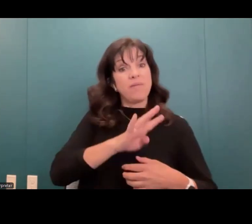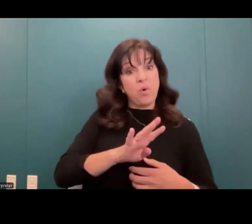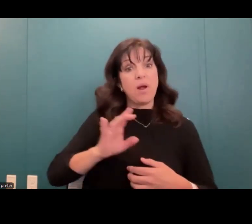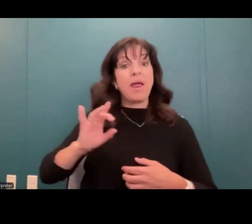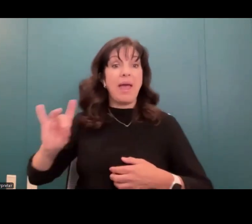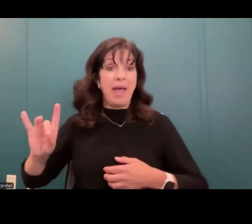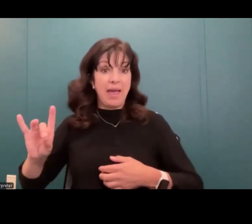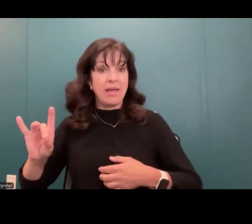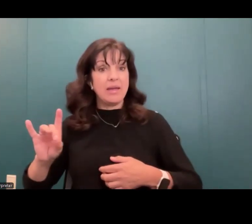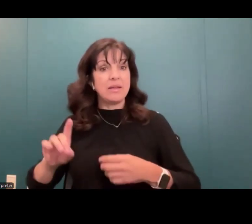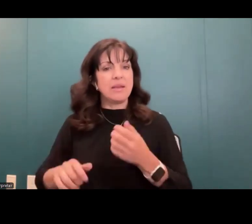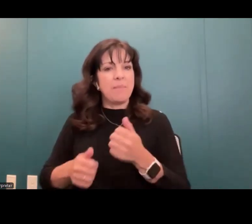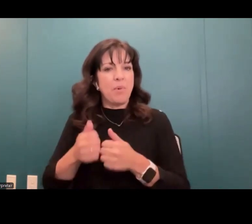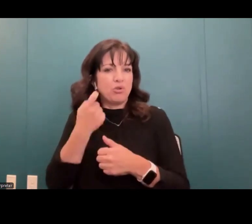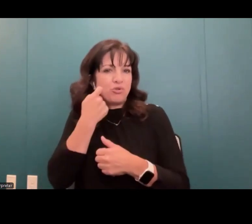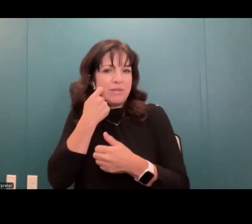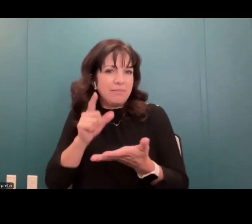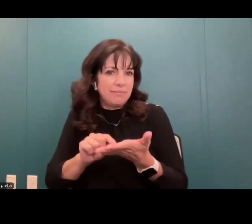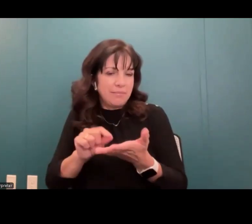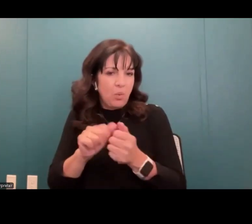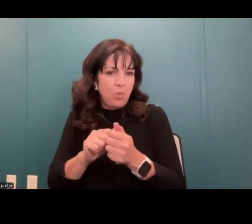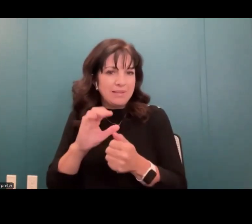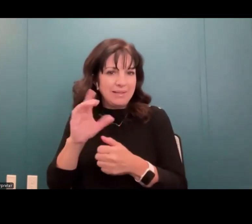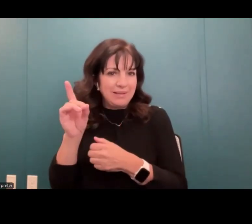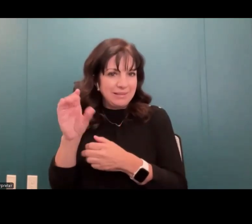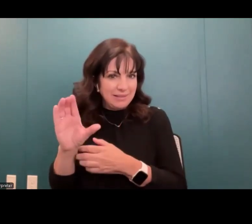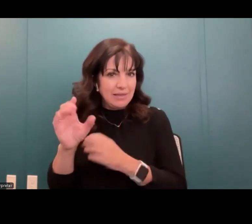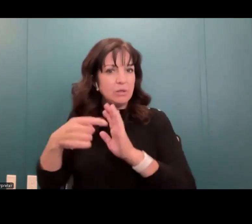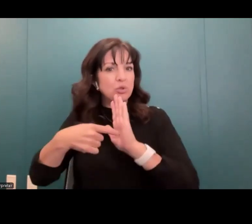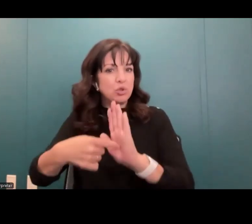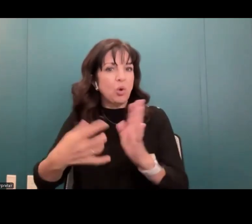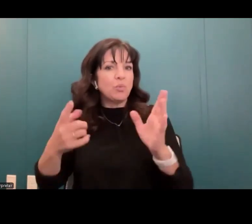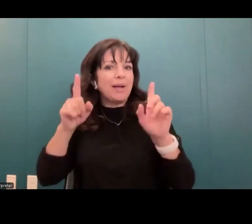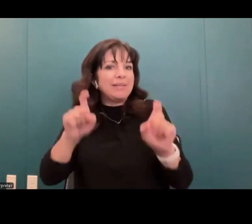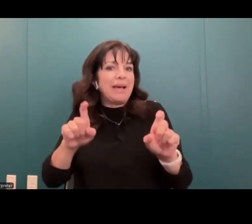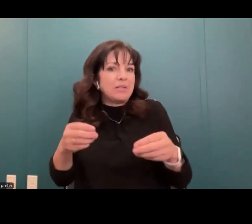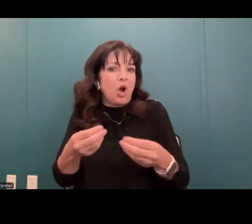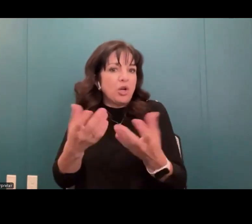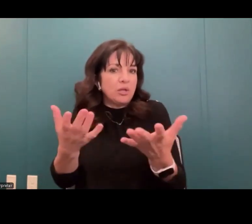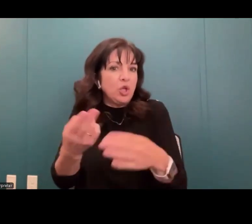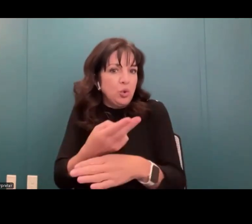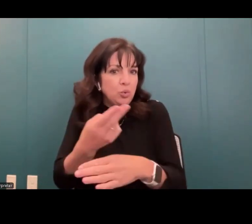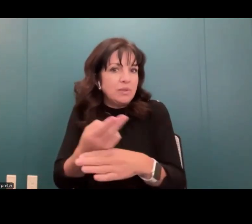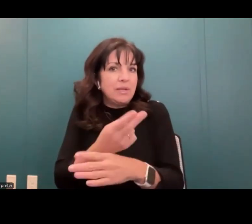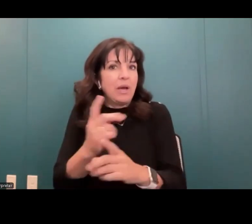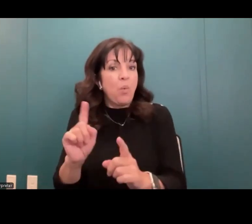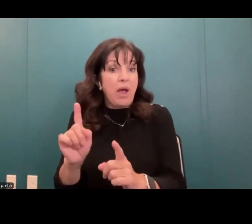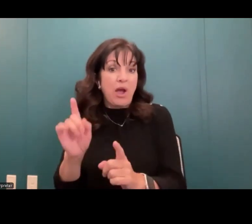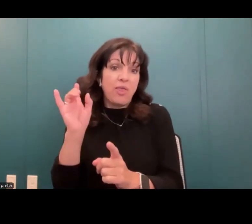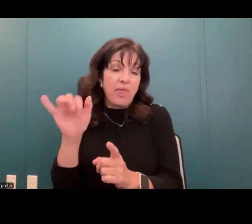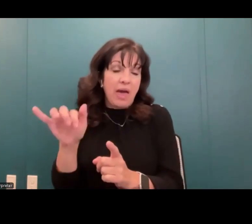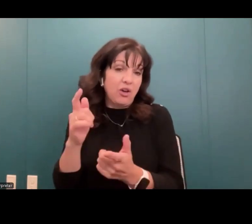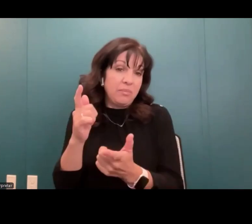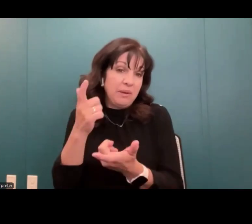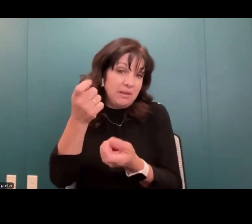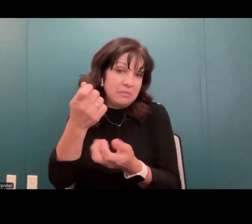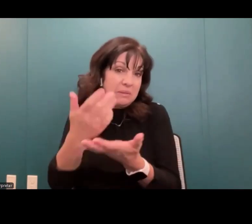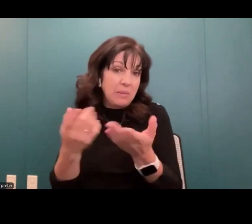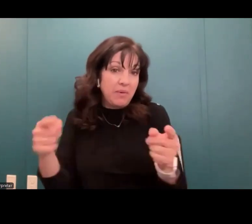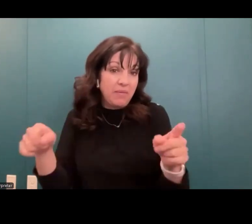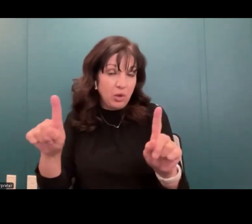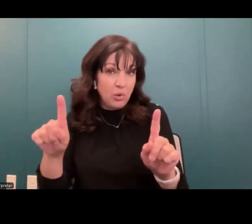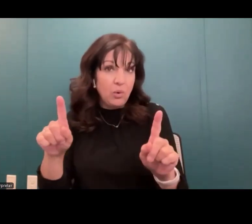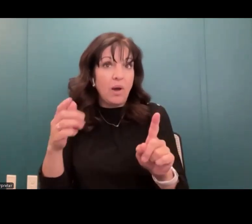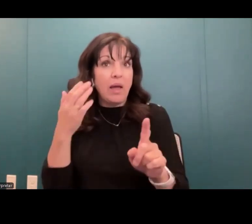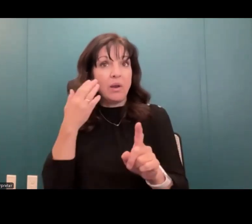most recent publication with the CDC for the ADDM network that shows what tests are being done where, could be of interest to some of you out there. I